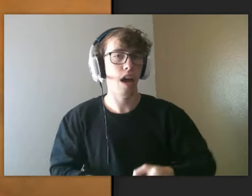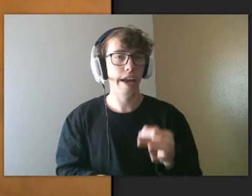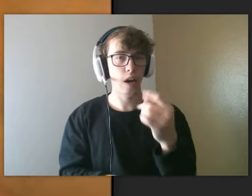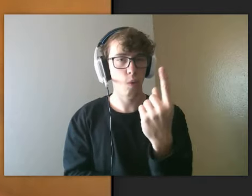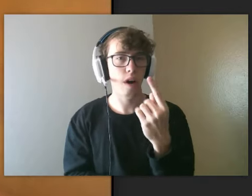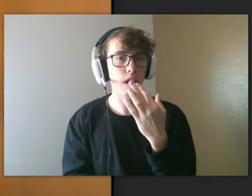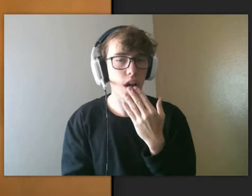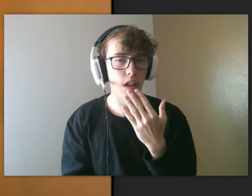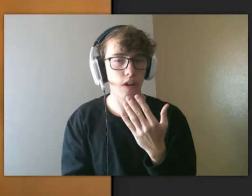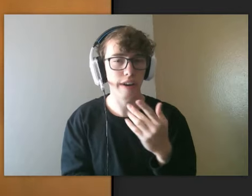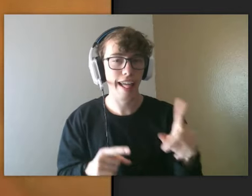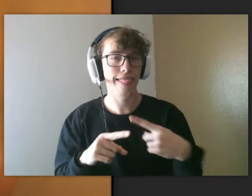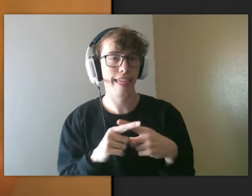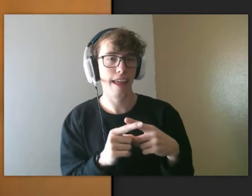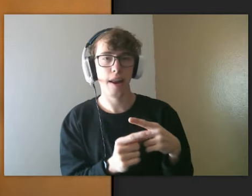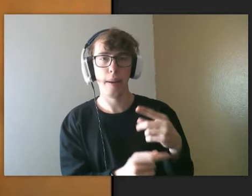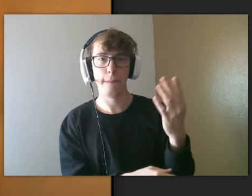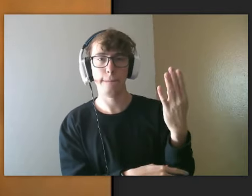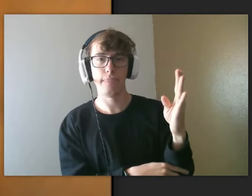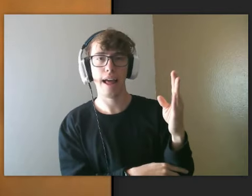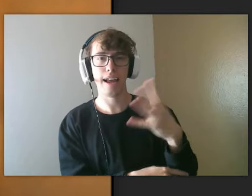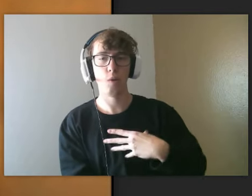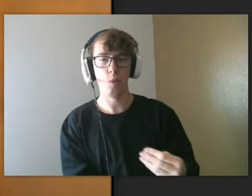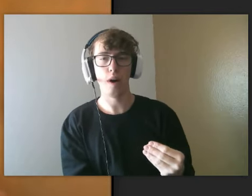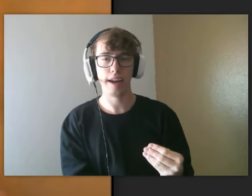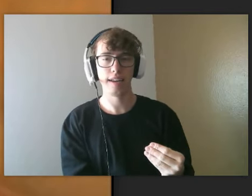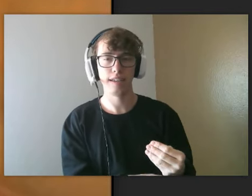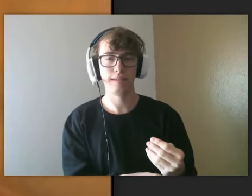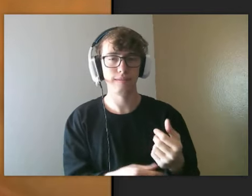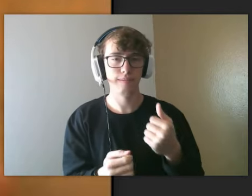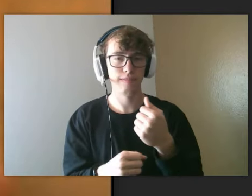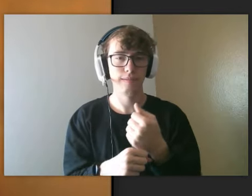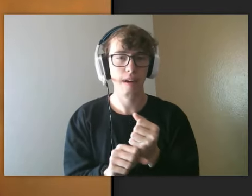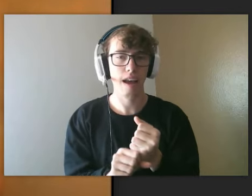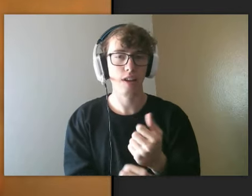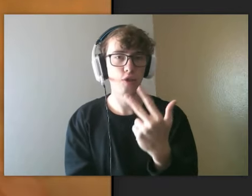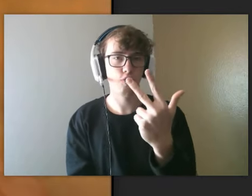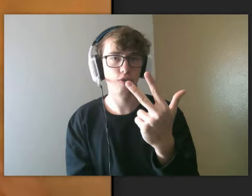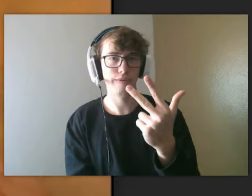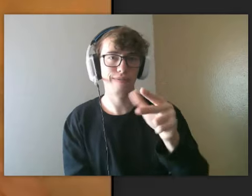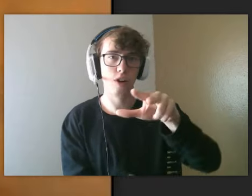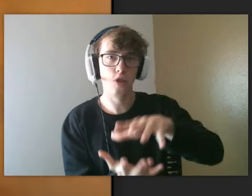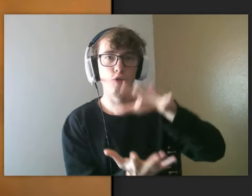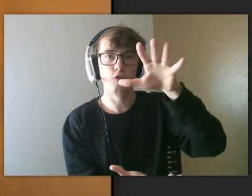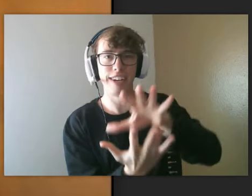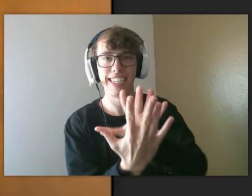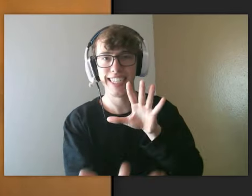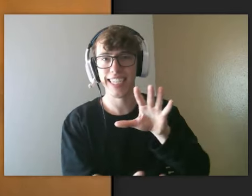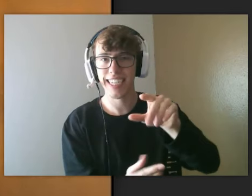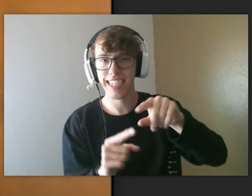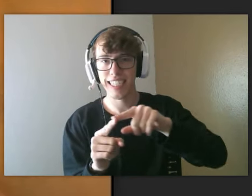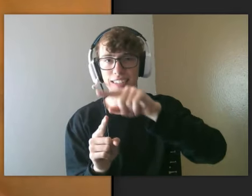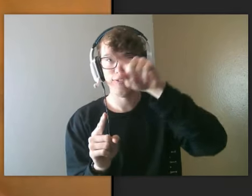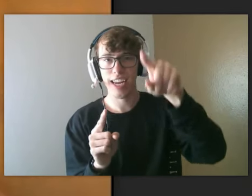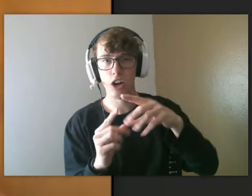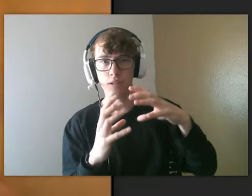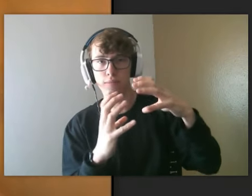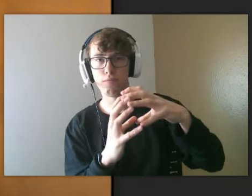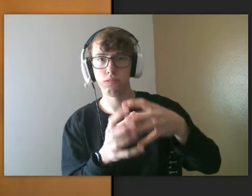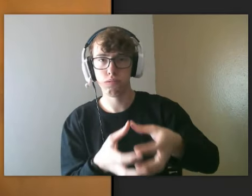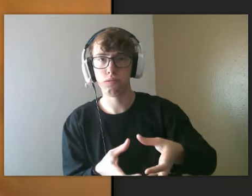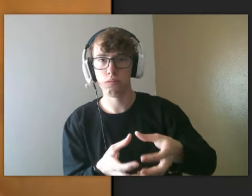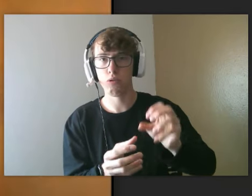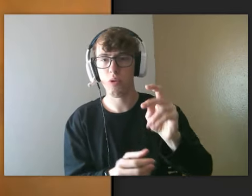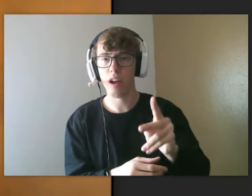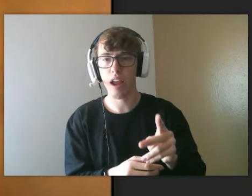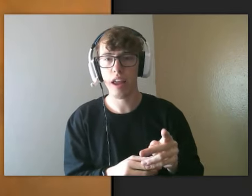and render a 3-dimensional sphere showing highlights, shadows, and a smooth transition between